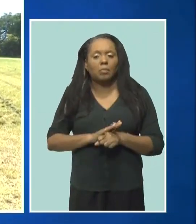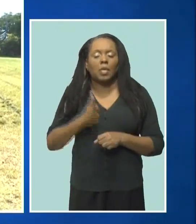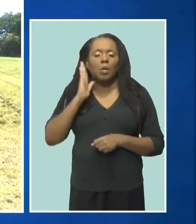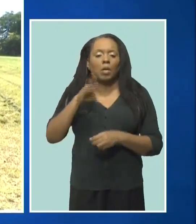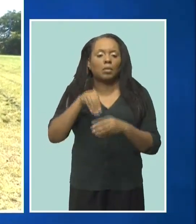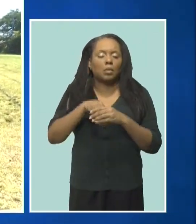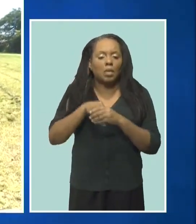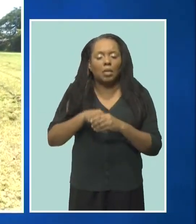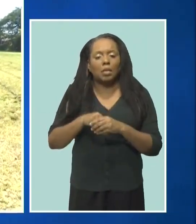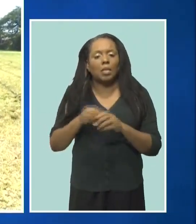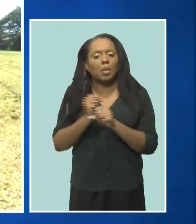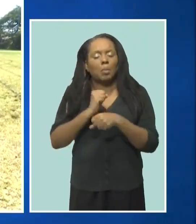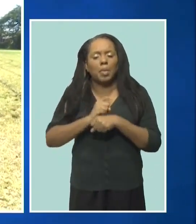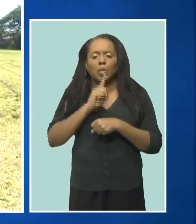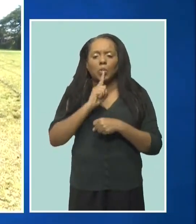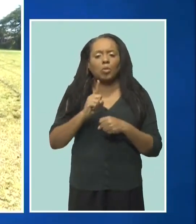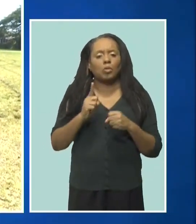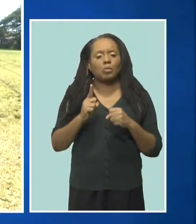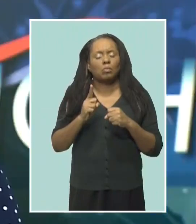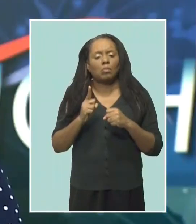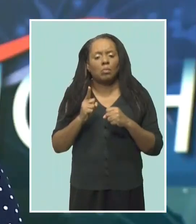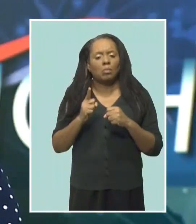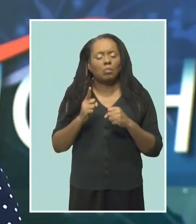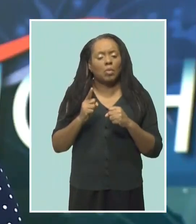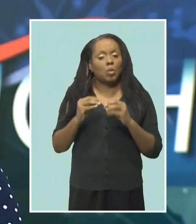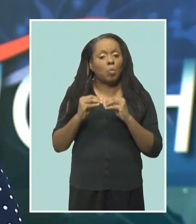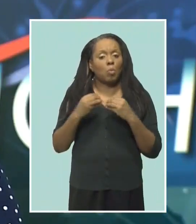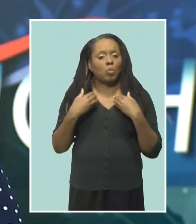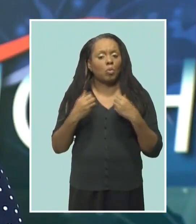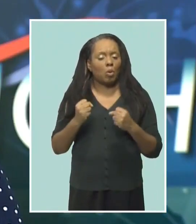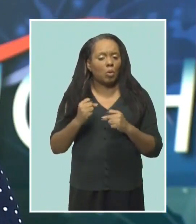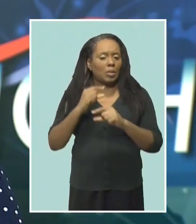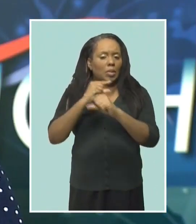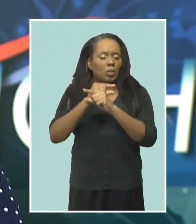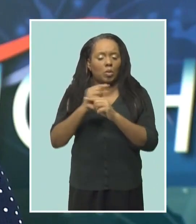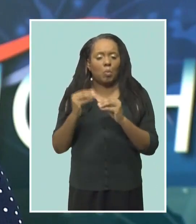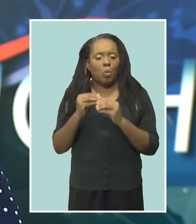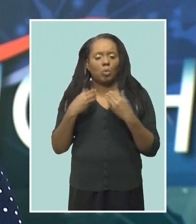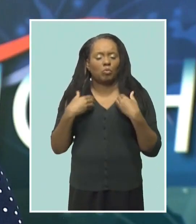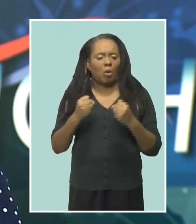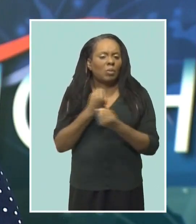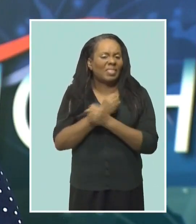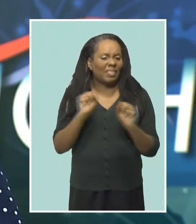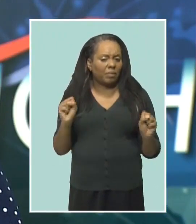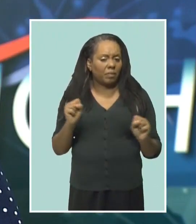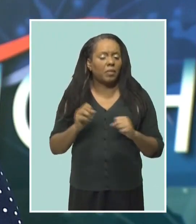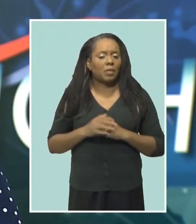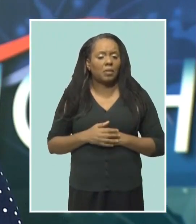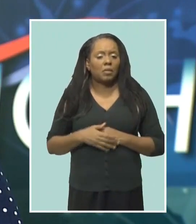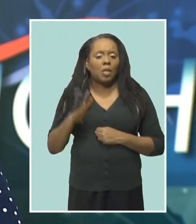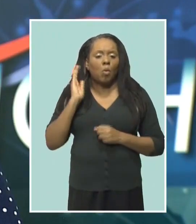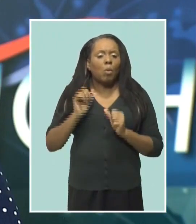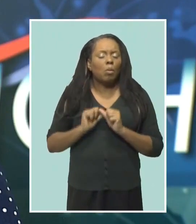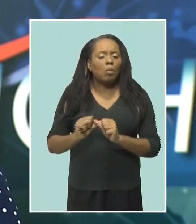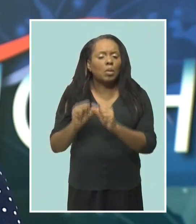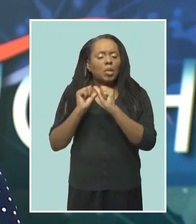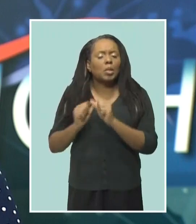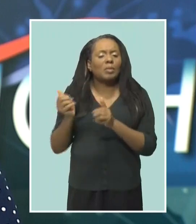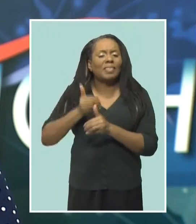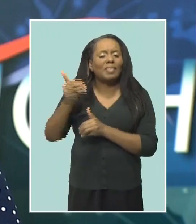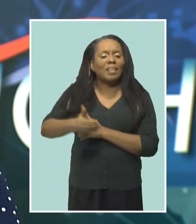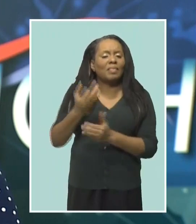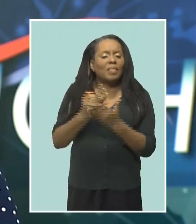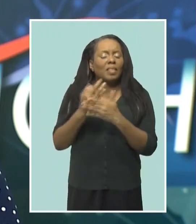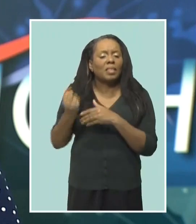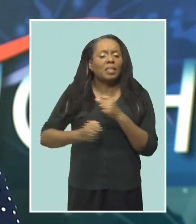and to strengthen the efforts there. Ms. Cadell adds that her ministry will continue efforts in the coming financial year to